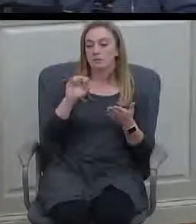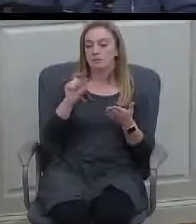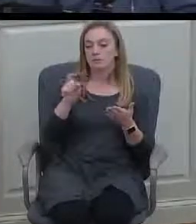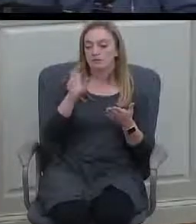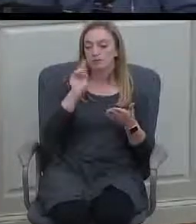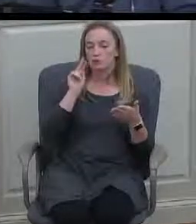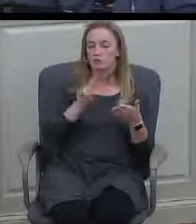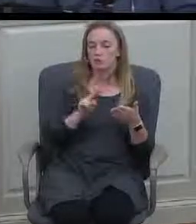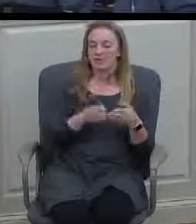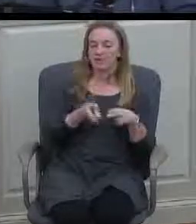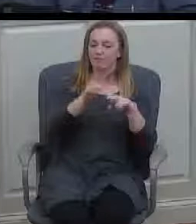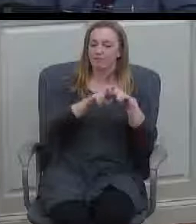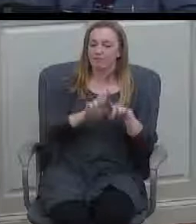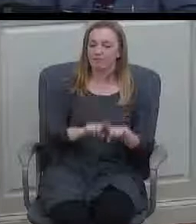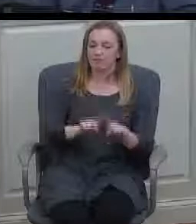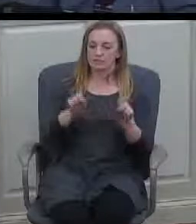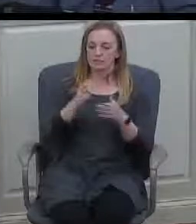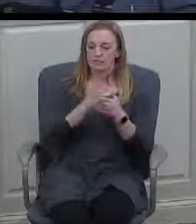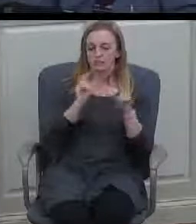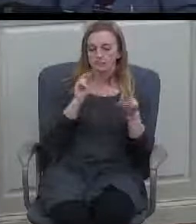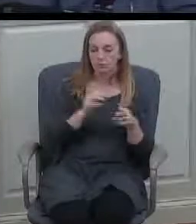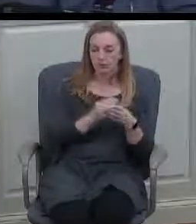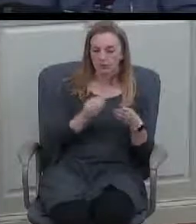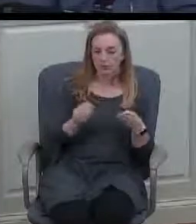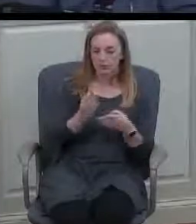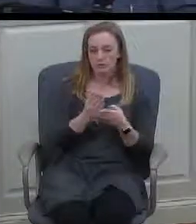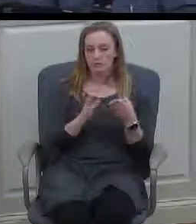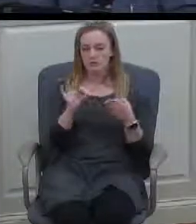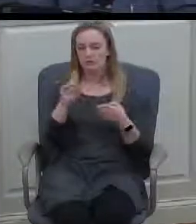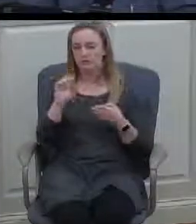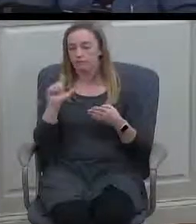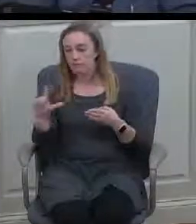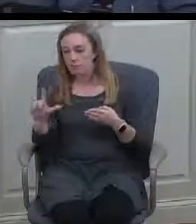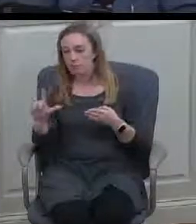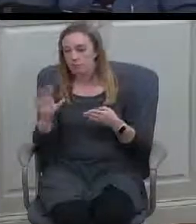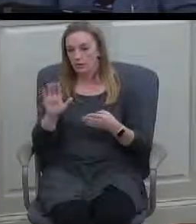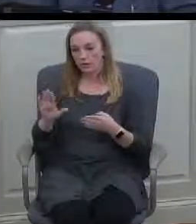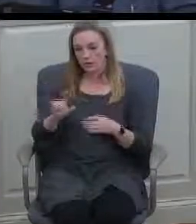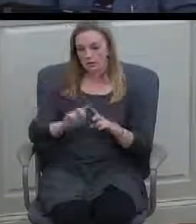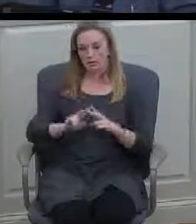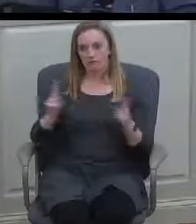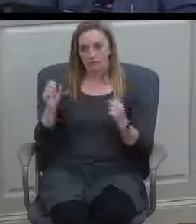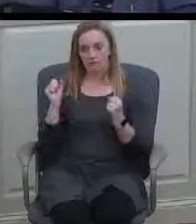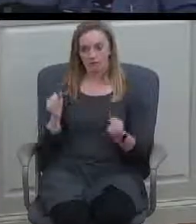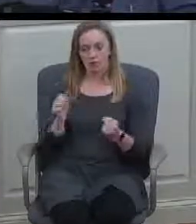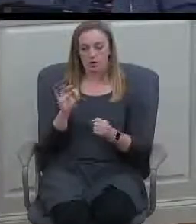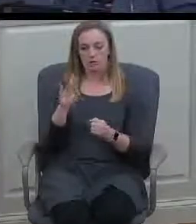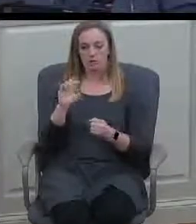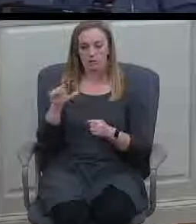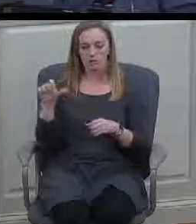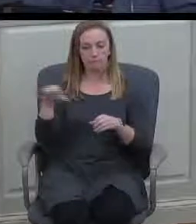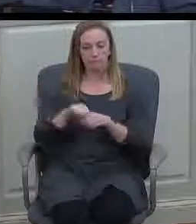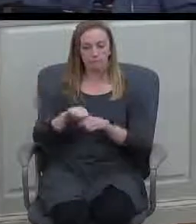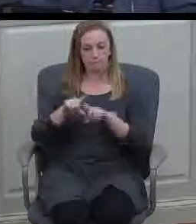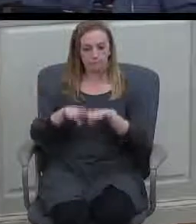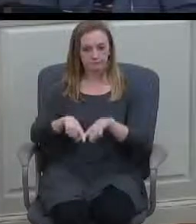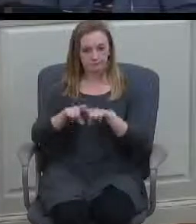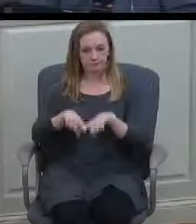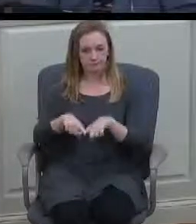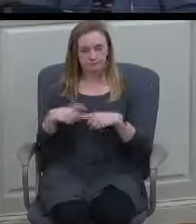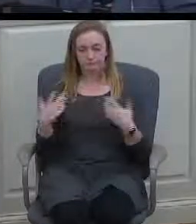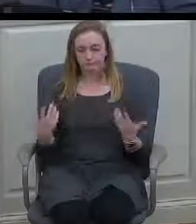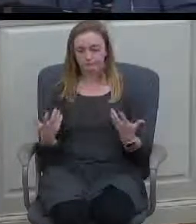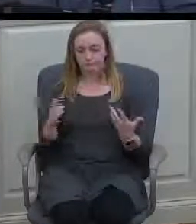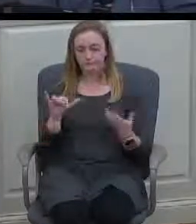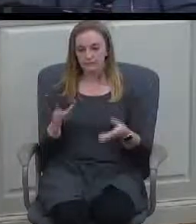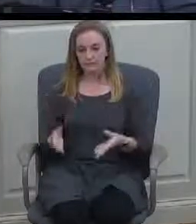inflation differently, right? They're going to look at materials. Some are going to look at fuel. Like theirs is very fuel dependent. So if fuel prices go up, that'll be reflected. That enabled